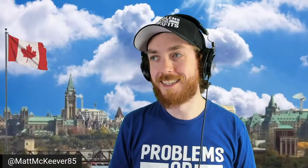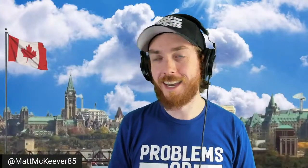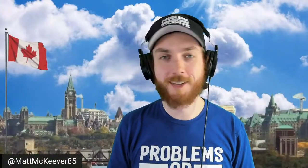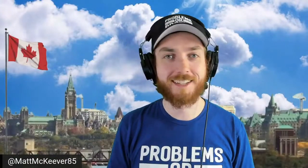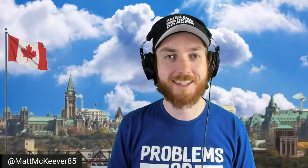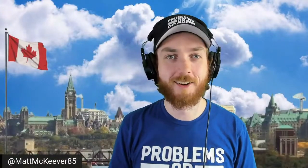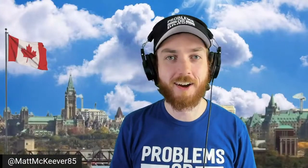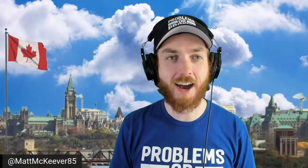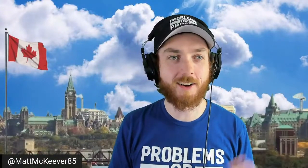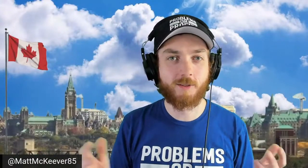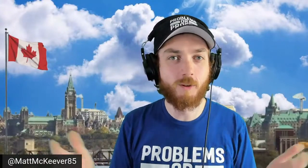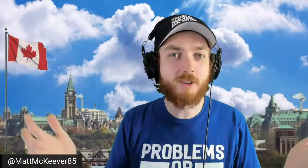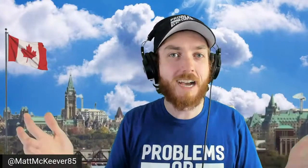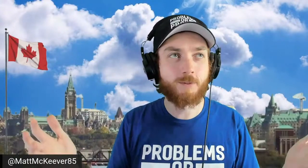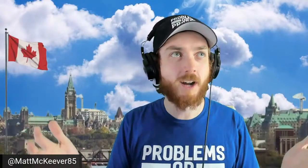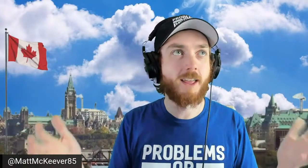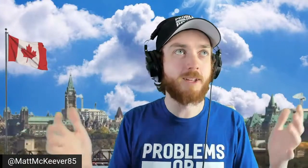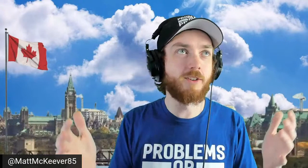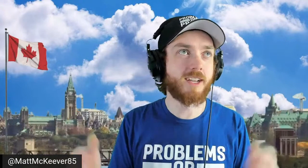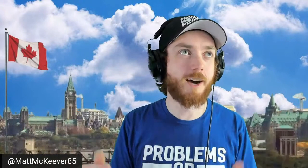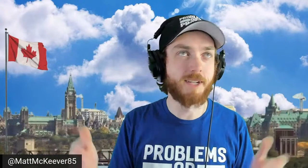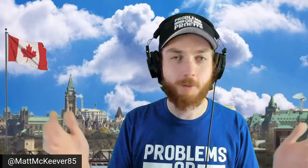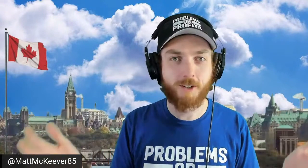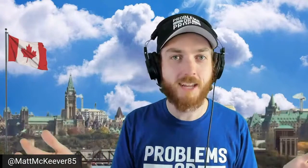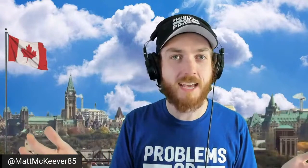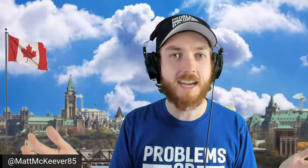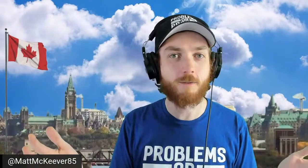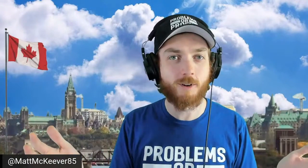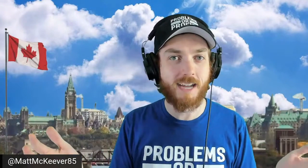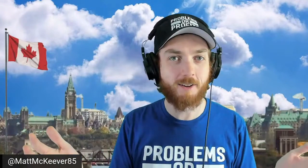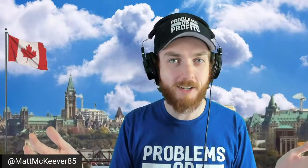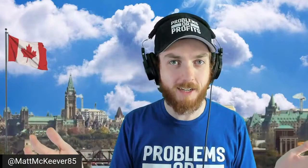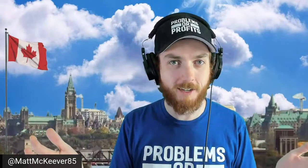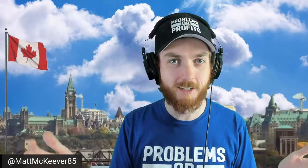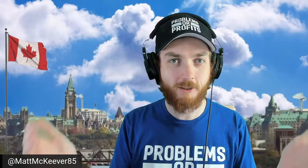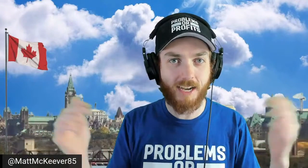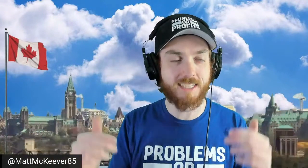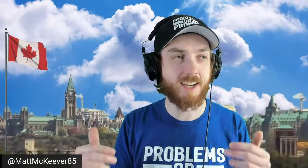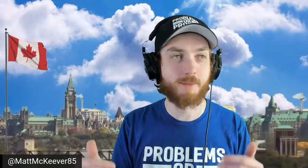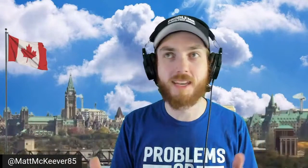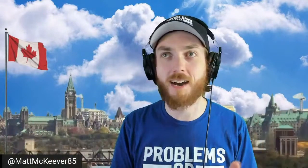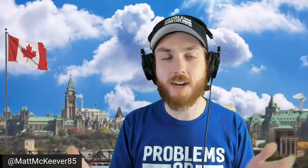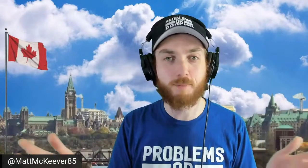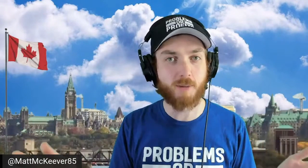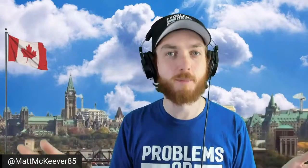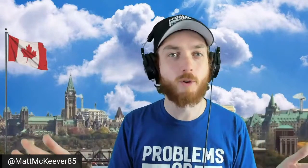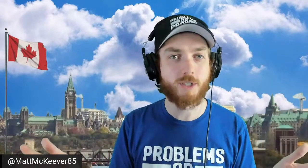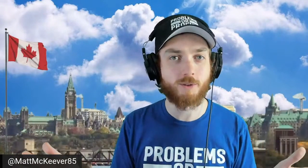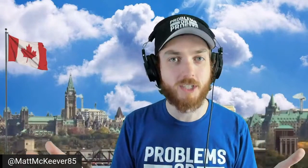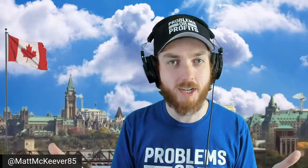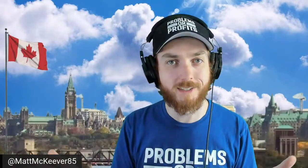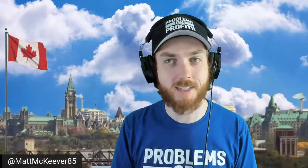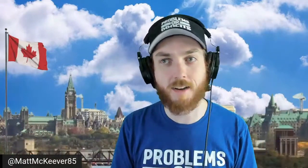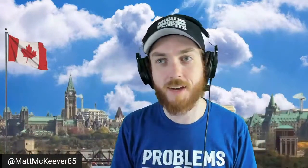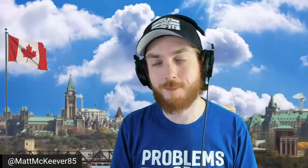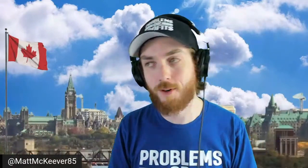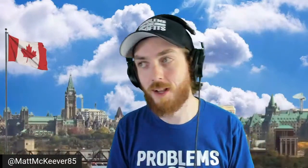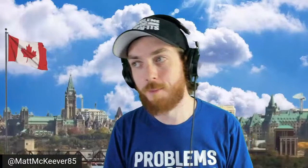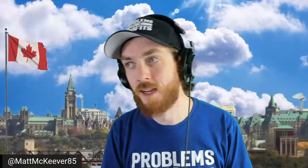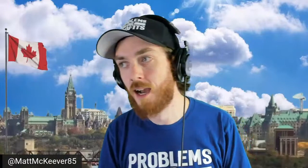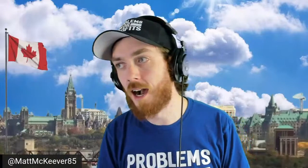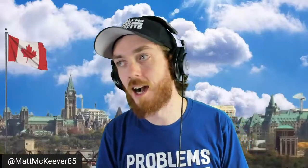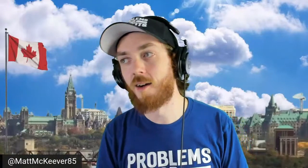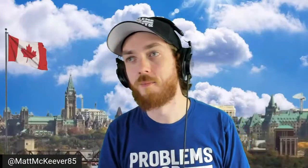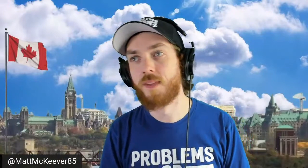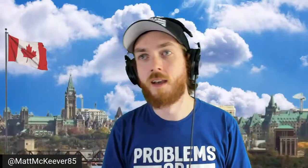God damn it. What do you guys want? Let me know in the comments. Are we going to hang out for an hour here? You guys tell me. I've got probably more screen shares and stuff I can pull